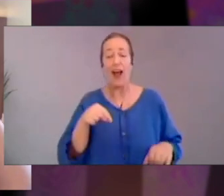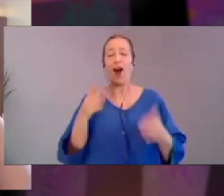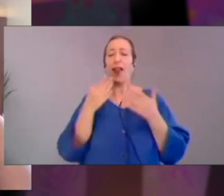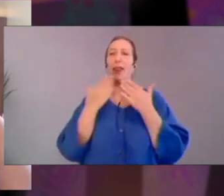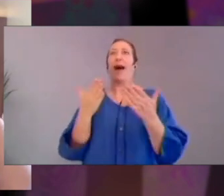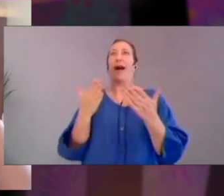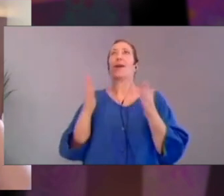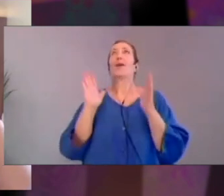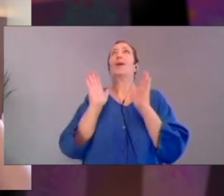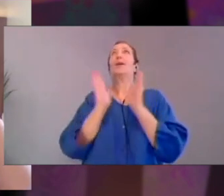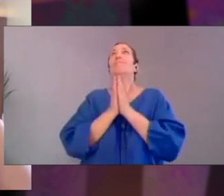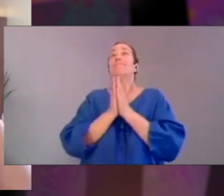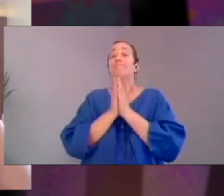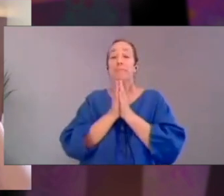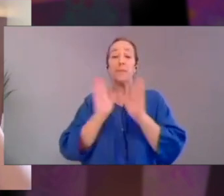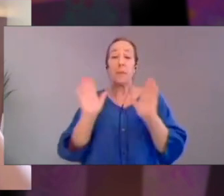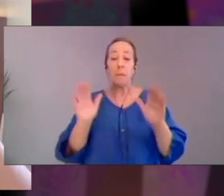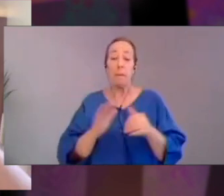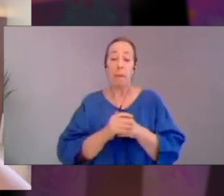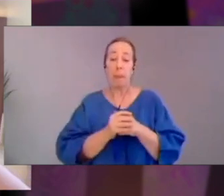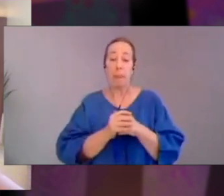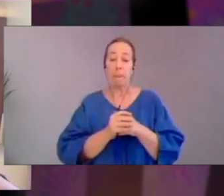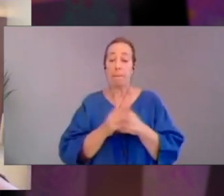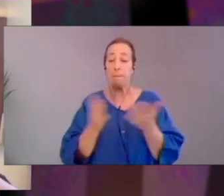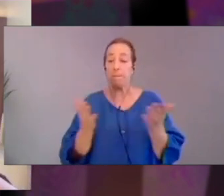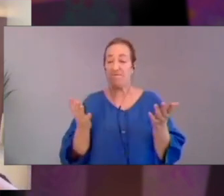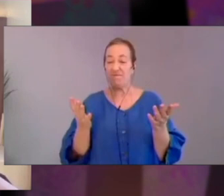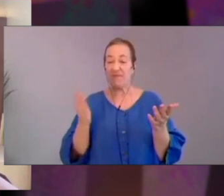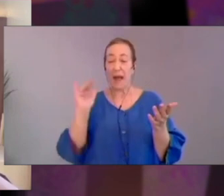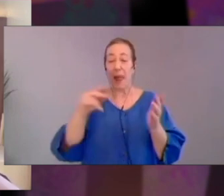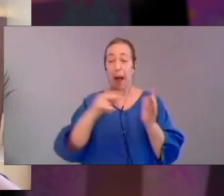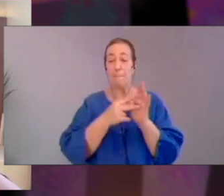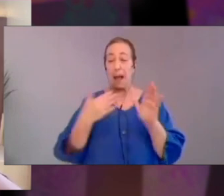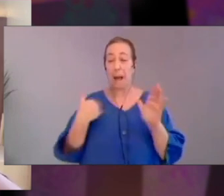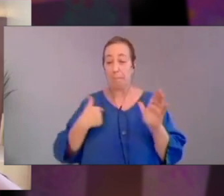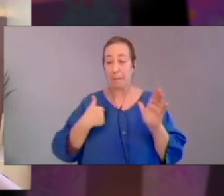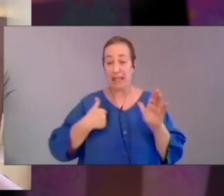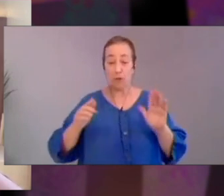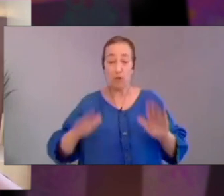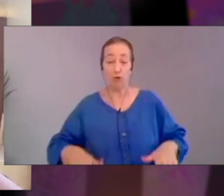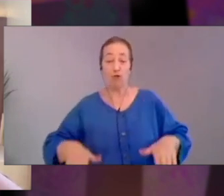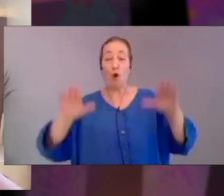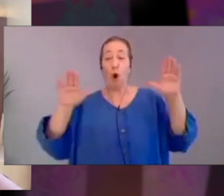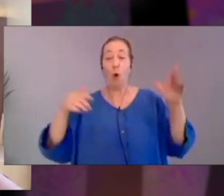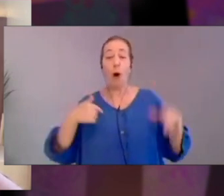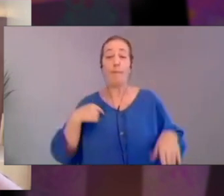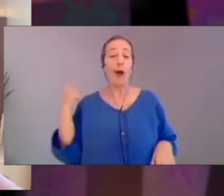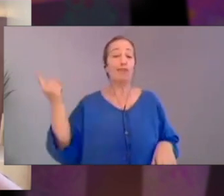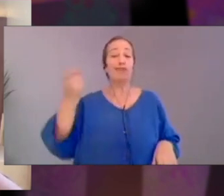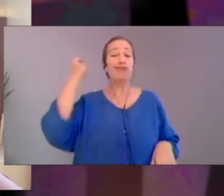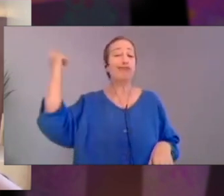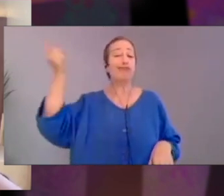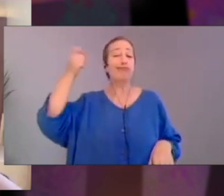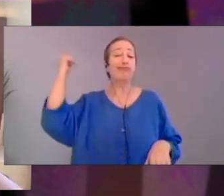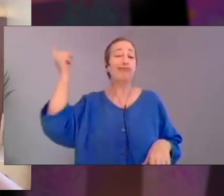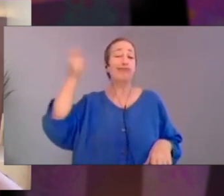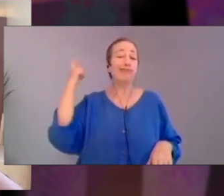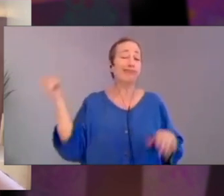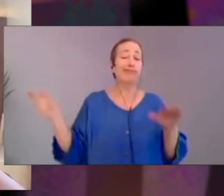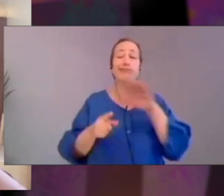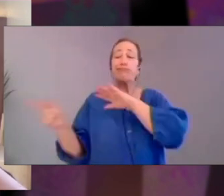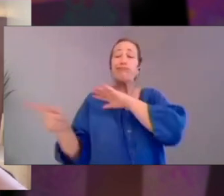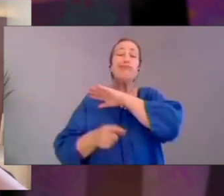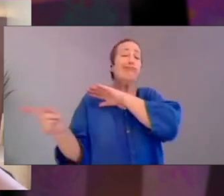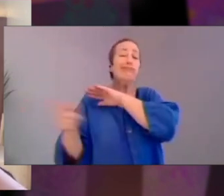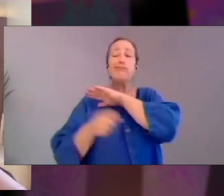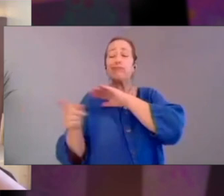that meant for me as a young person was I could basically, I had the run of the neighborhood, and I would, I mean,